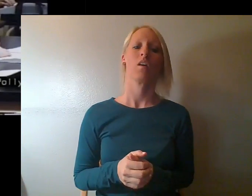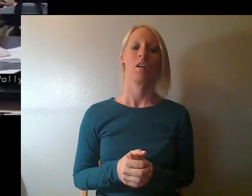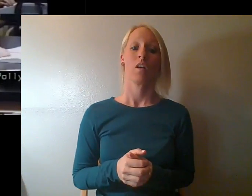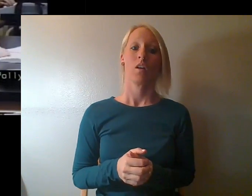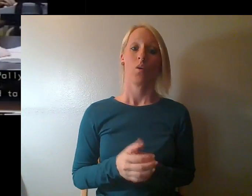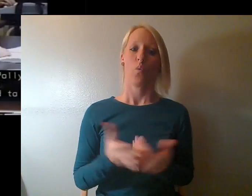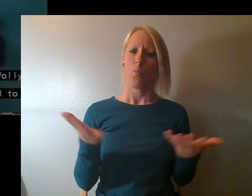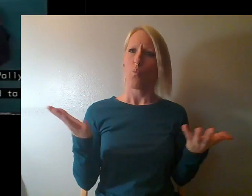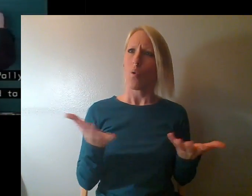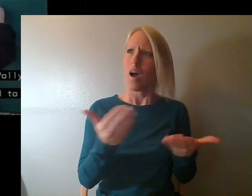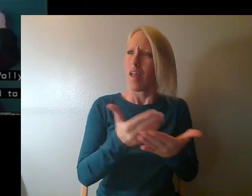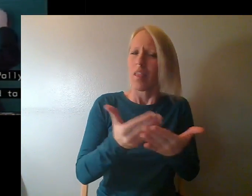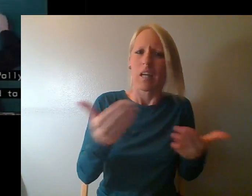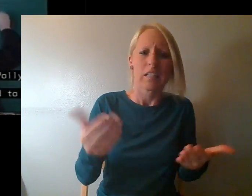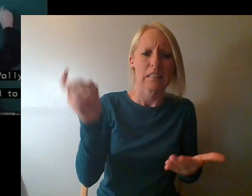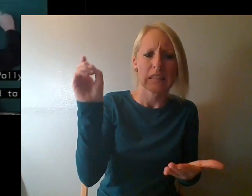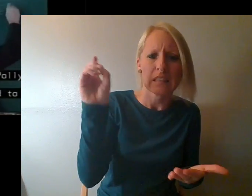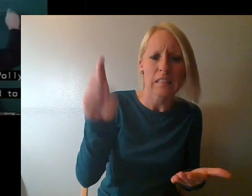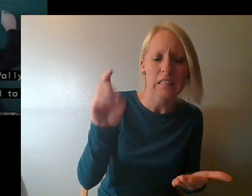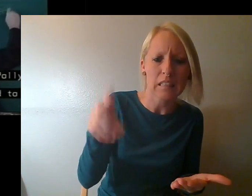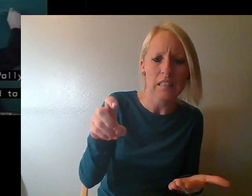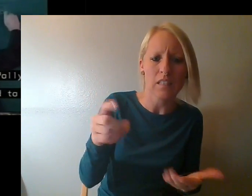Raw materials needed